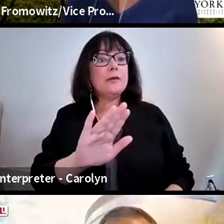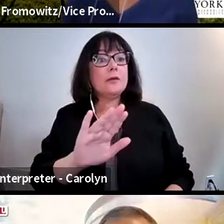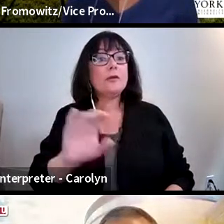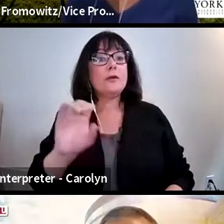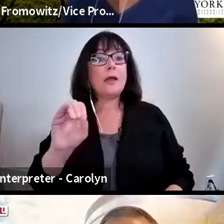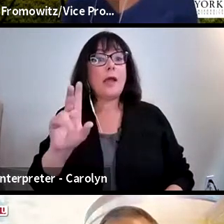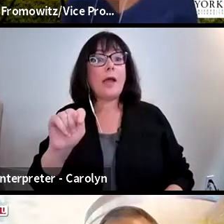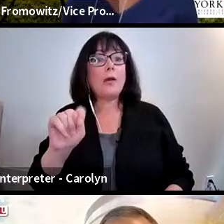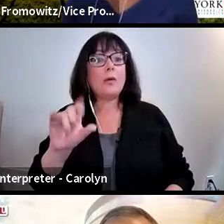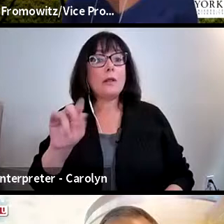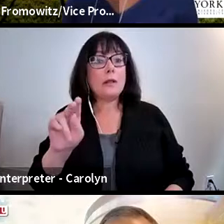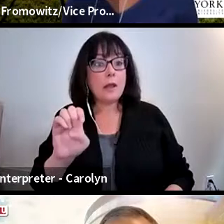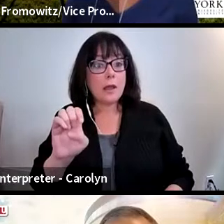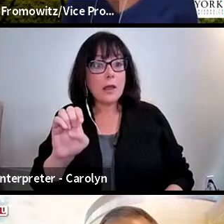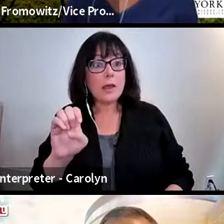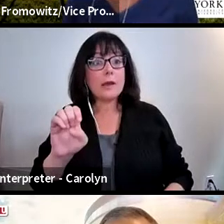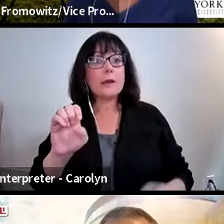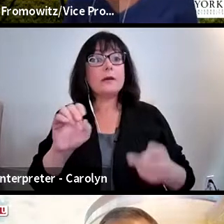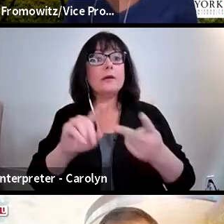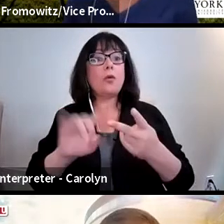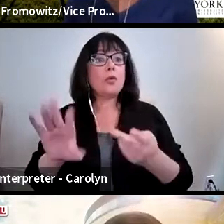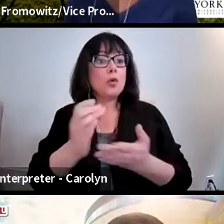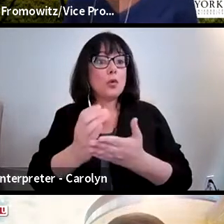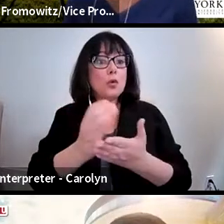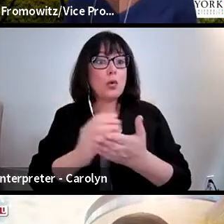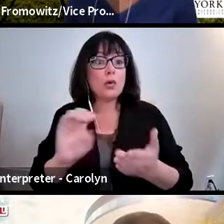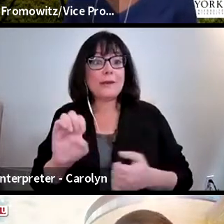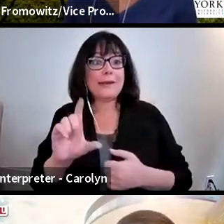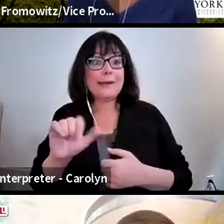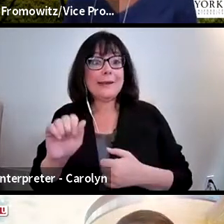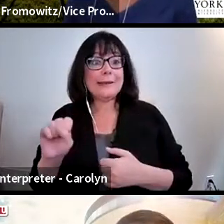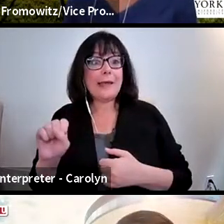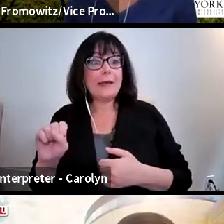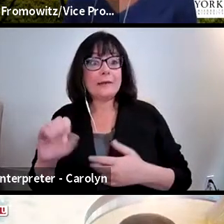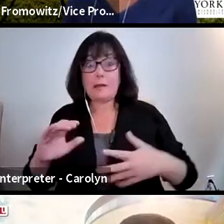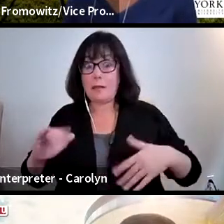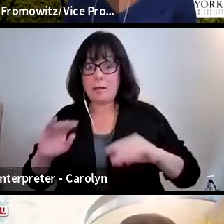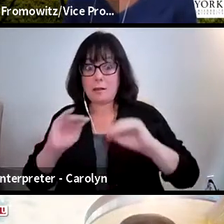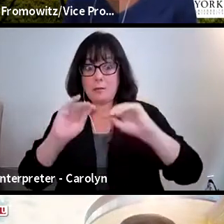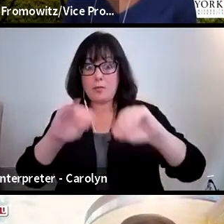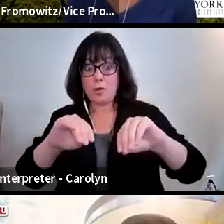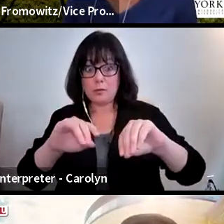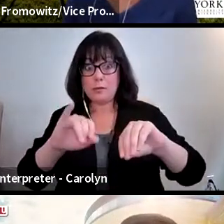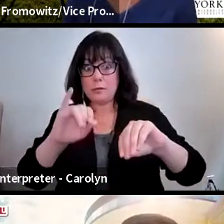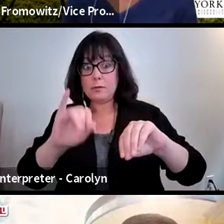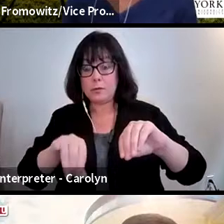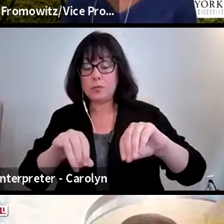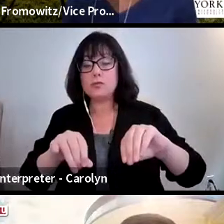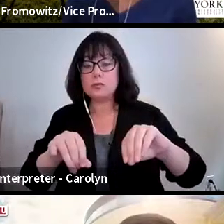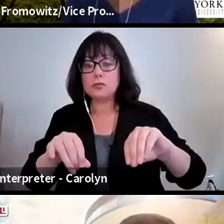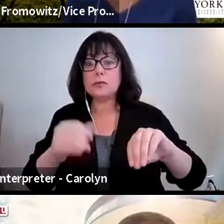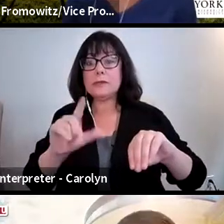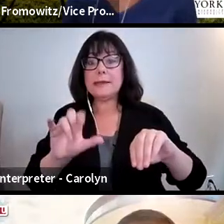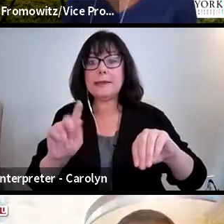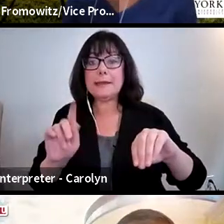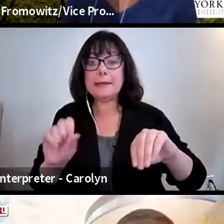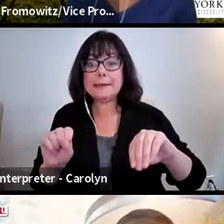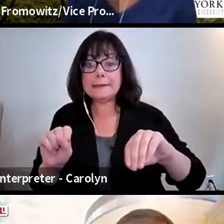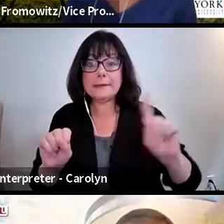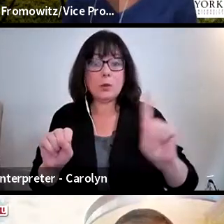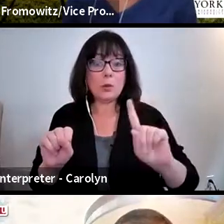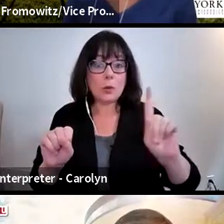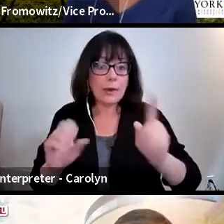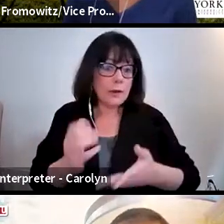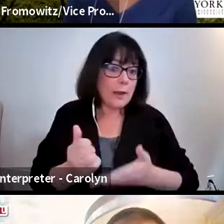the links for students to go to get those basic onboarding supports or to answer their questions about the basic use of online learning